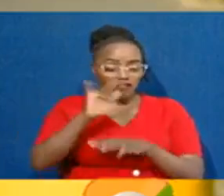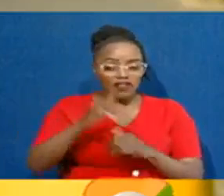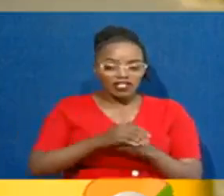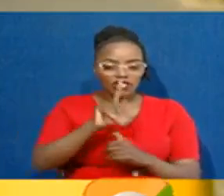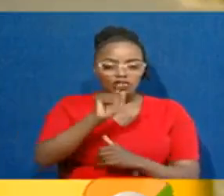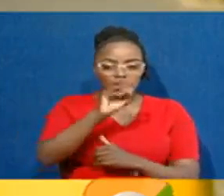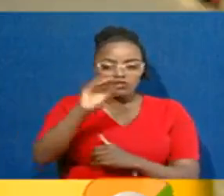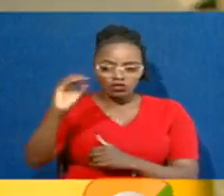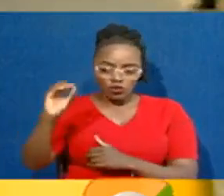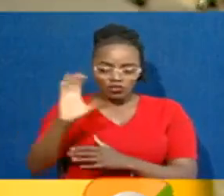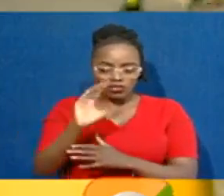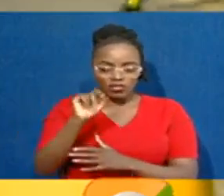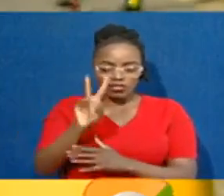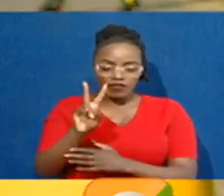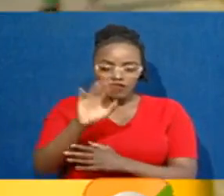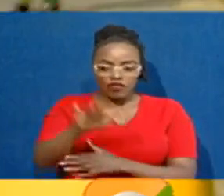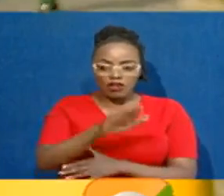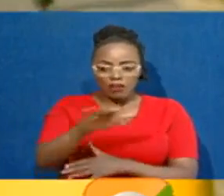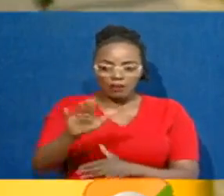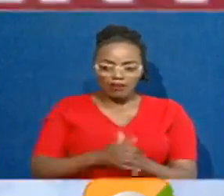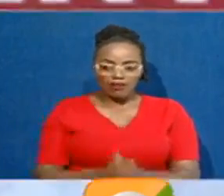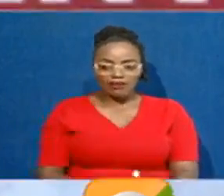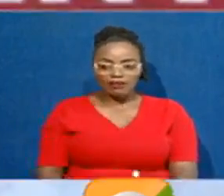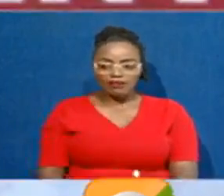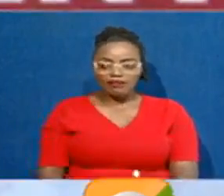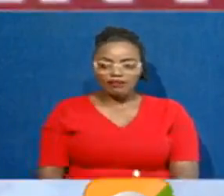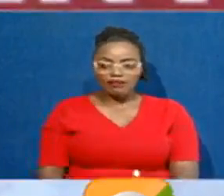Emmanuel Toro, Citizen TV, Parliament, Nairobi. All right.